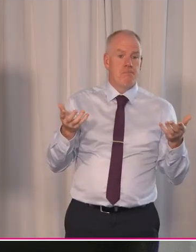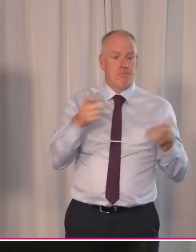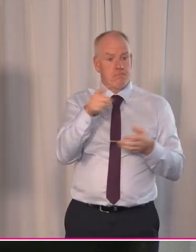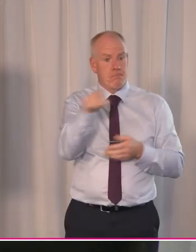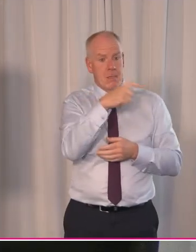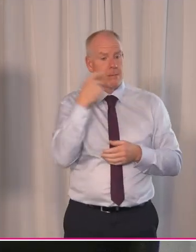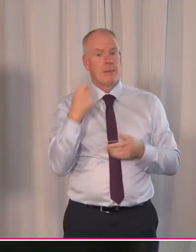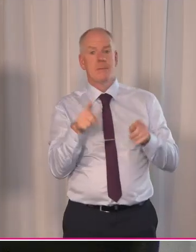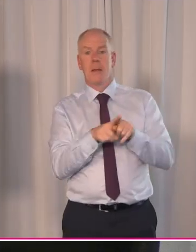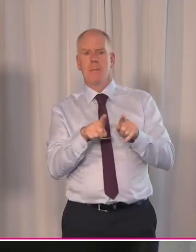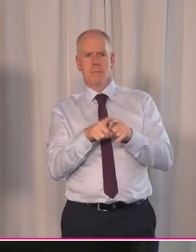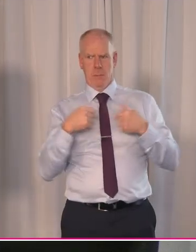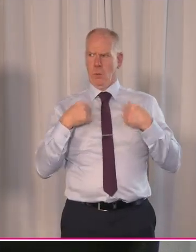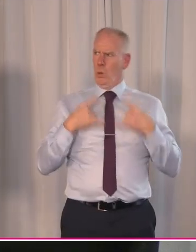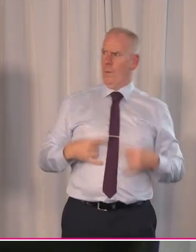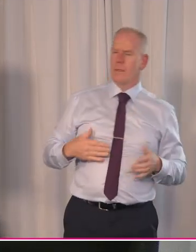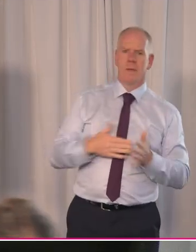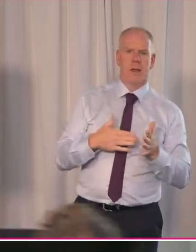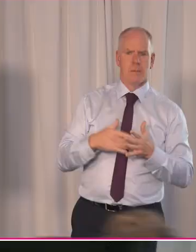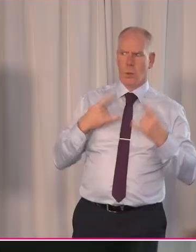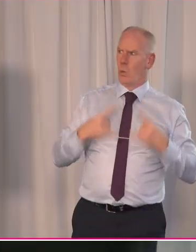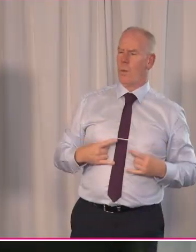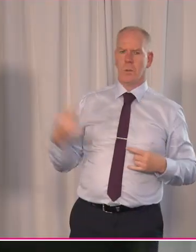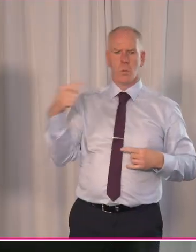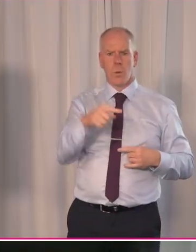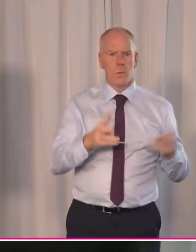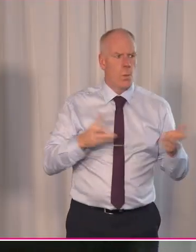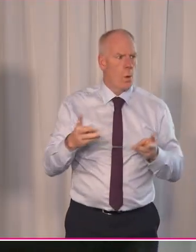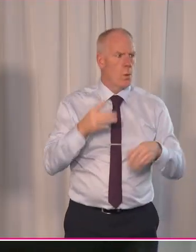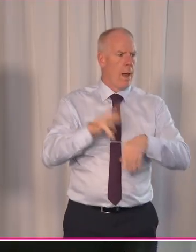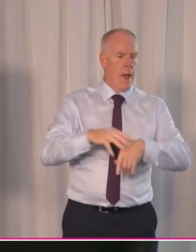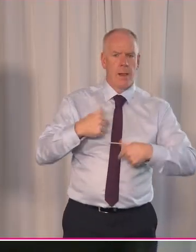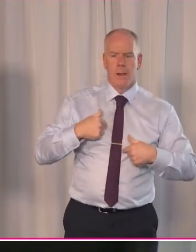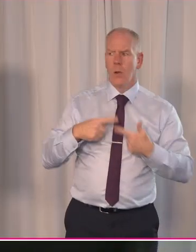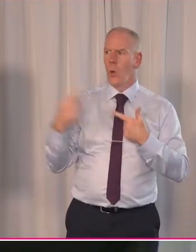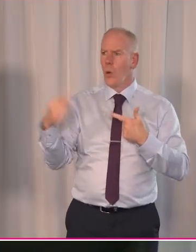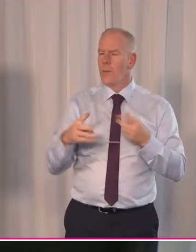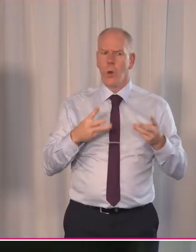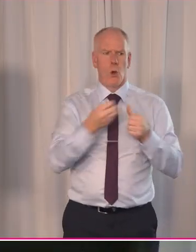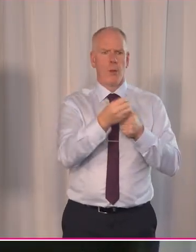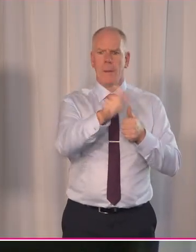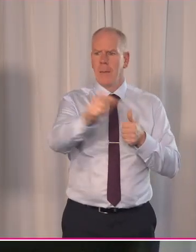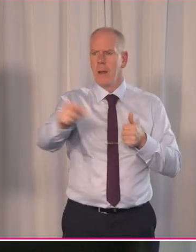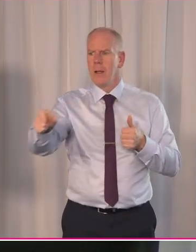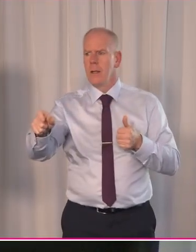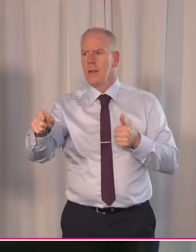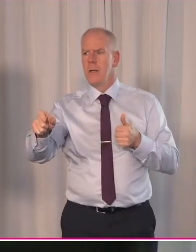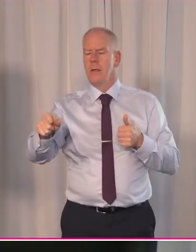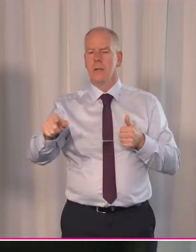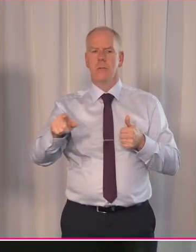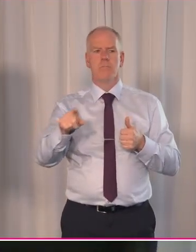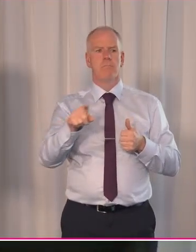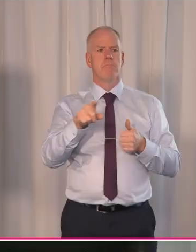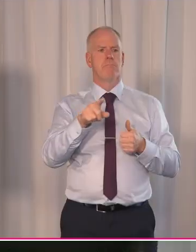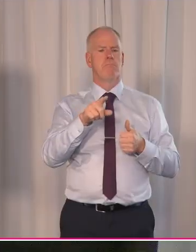say, well, of course they're humans. Yes, of course I come to work to do good. I come to work with other humans. But there's an uncomfortable